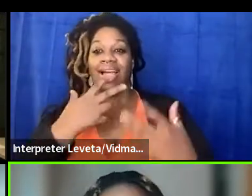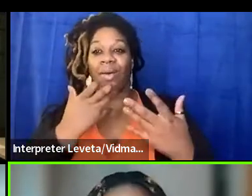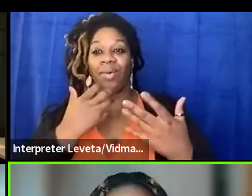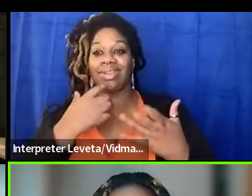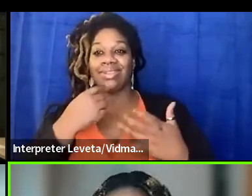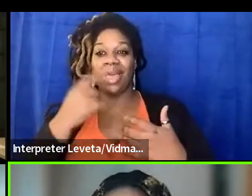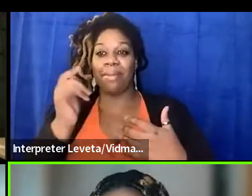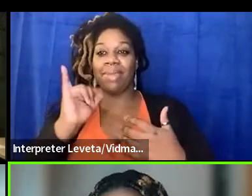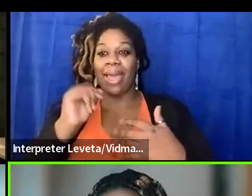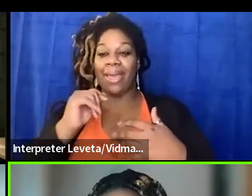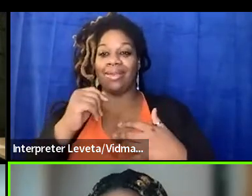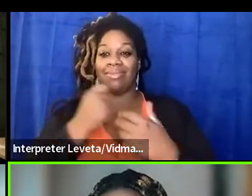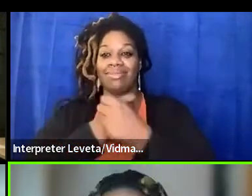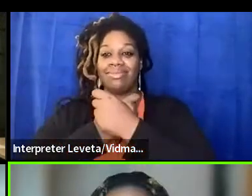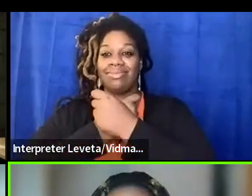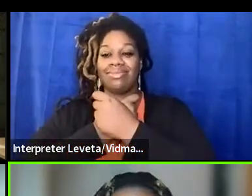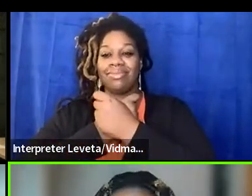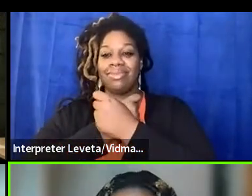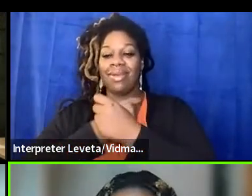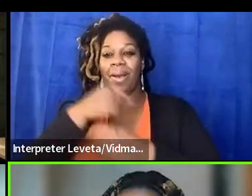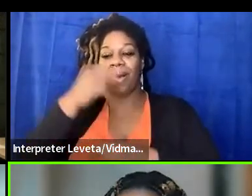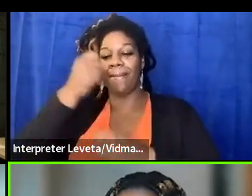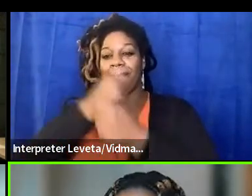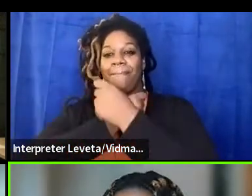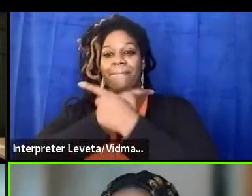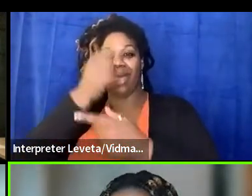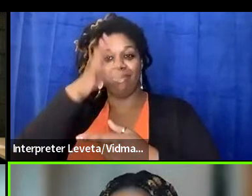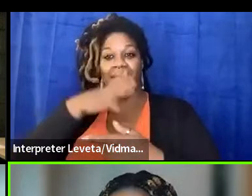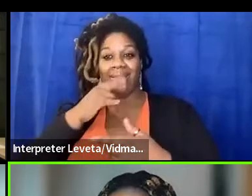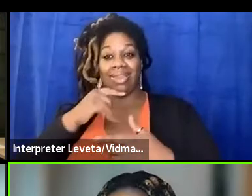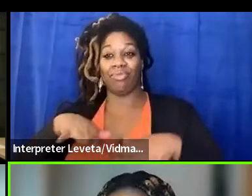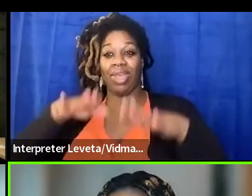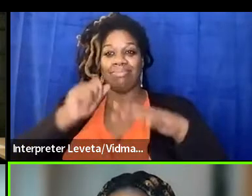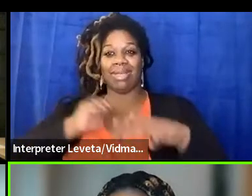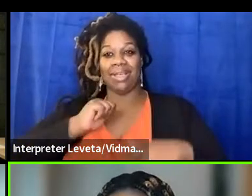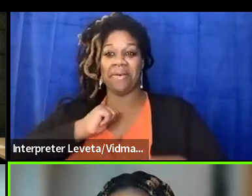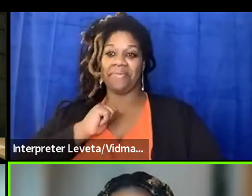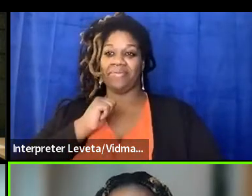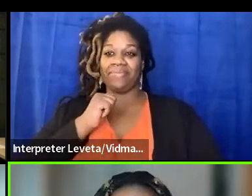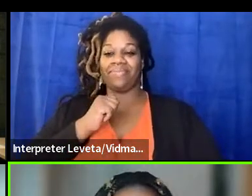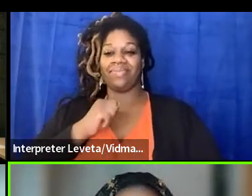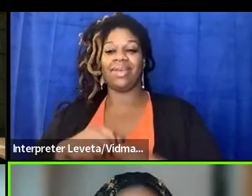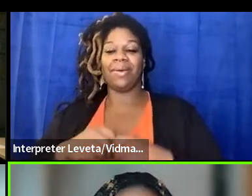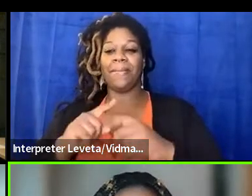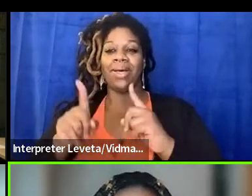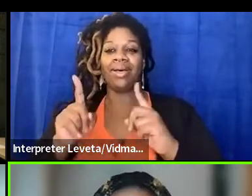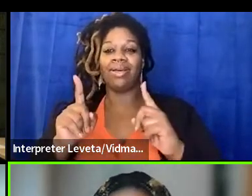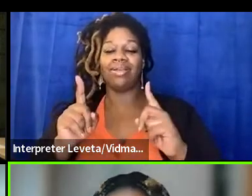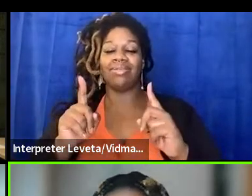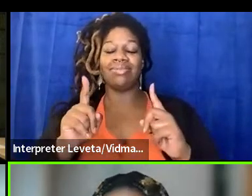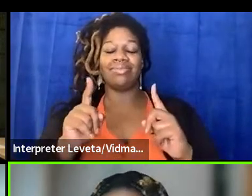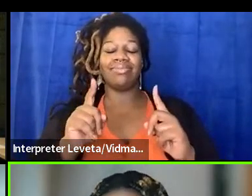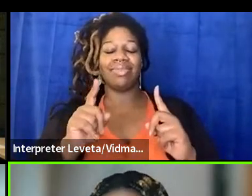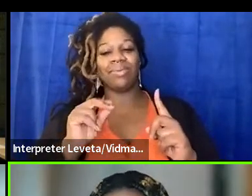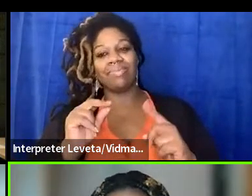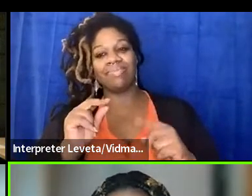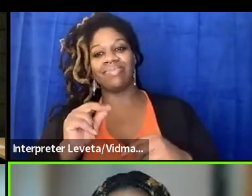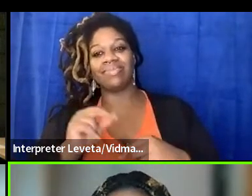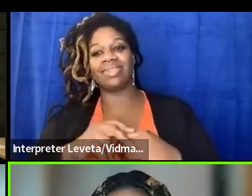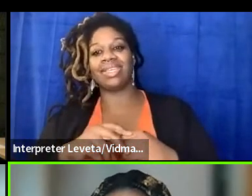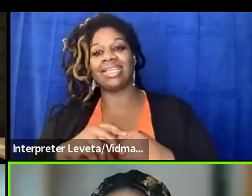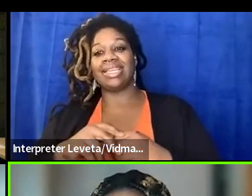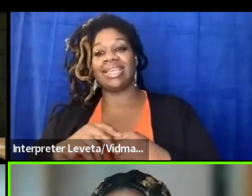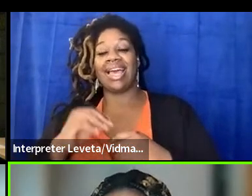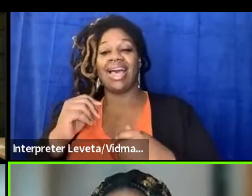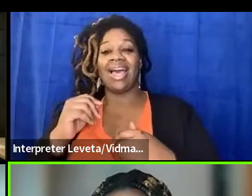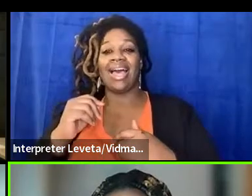but no, as amazing as that is, I have had the pleasure of having a bunch of really